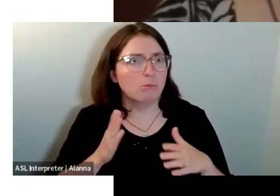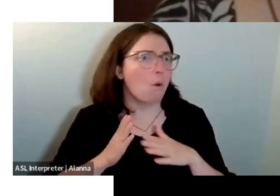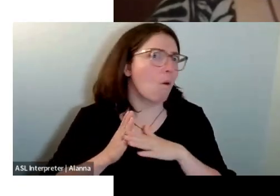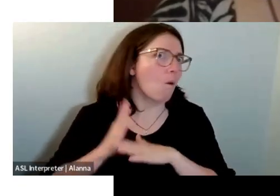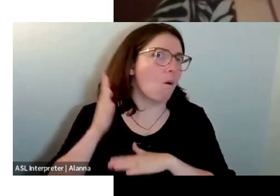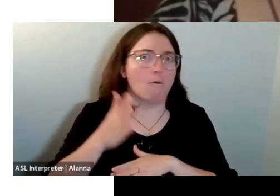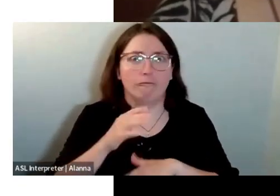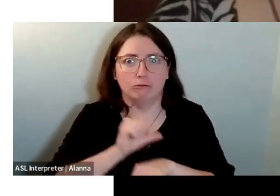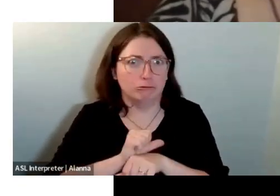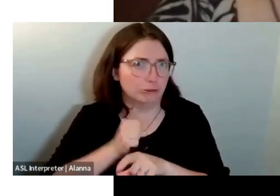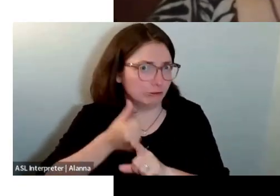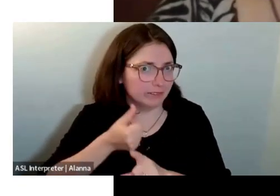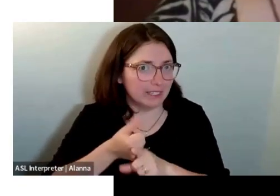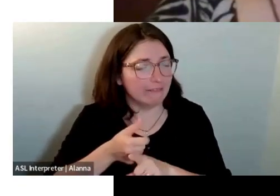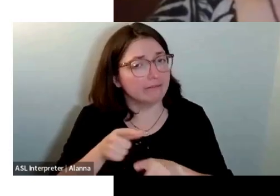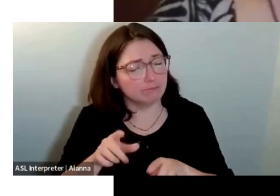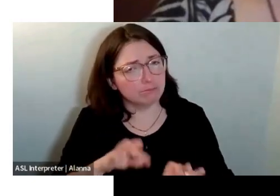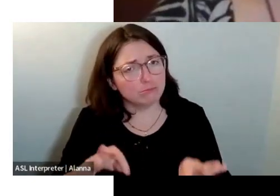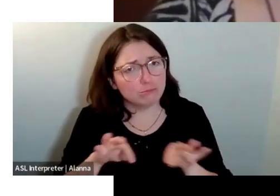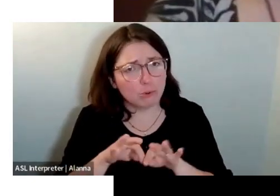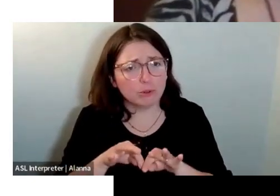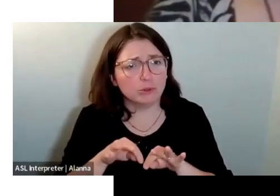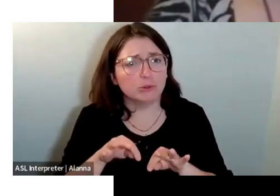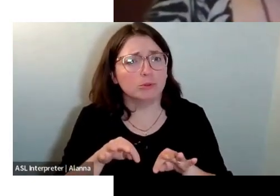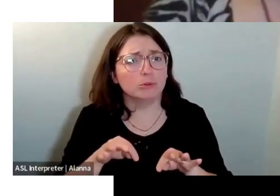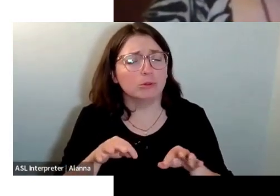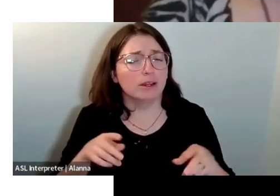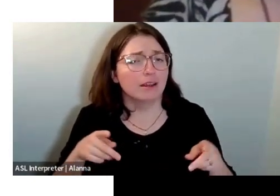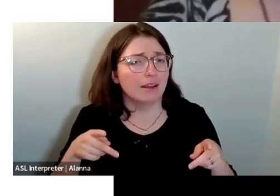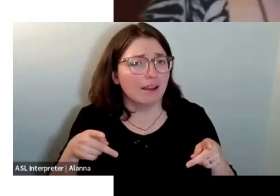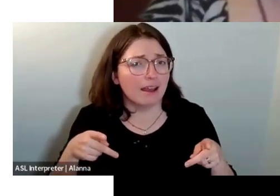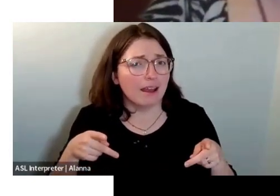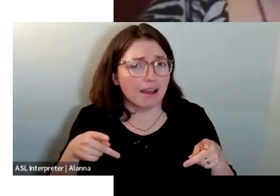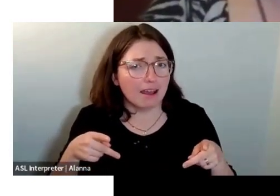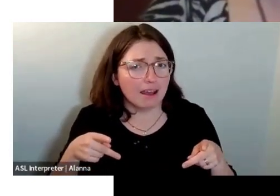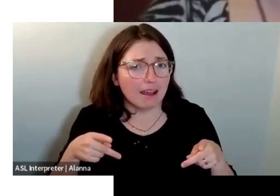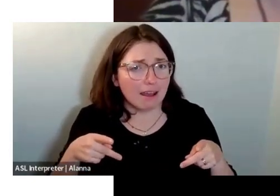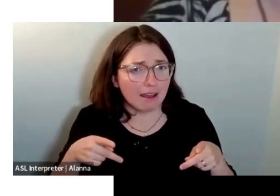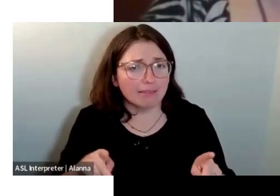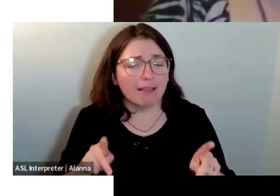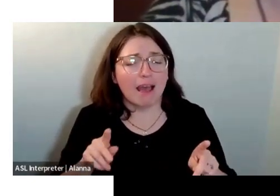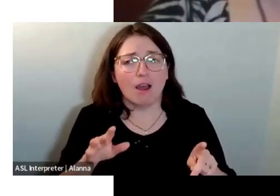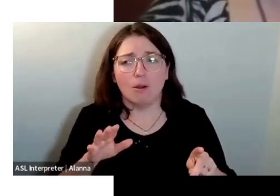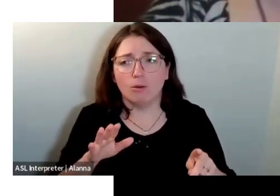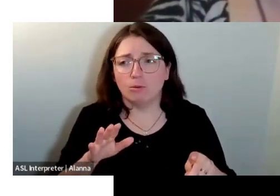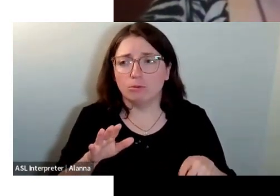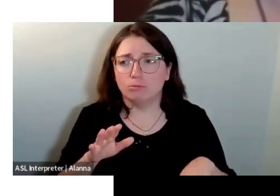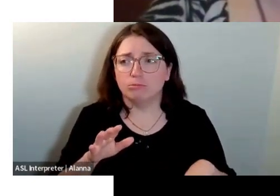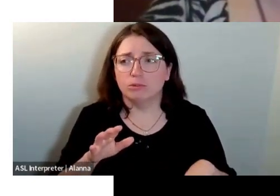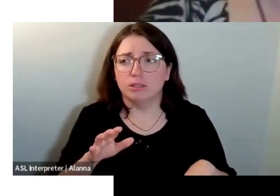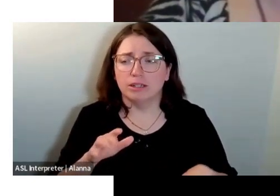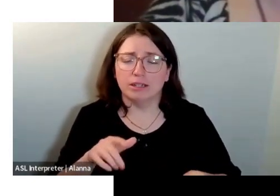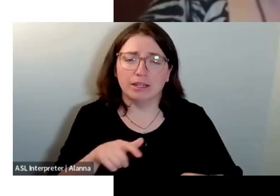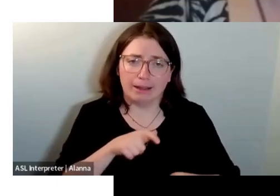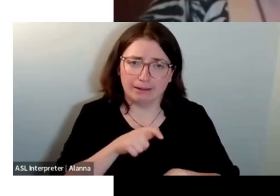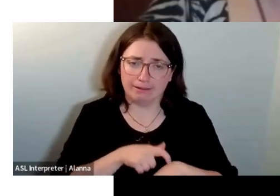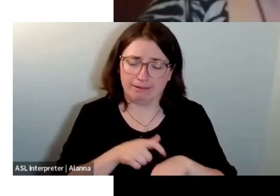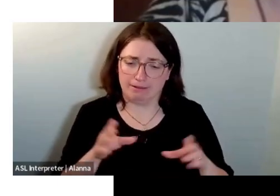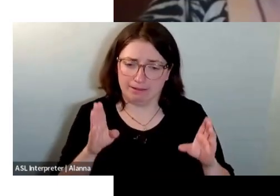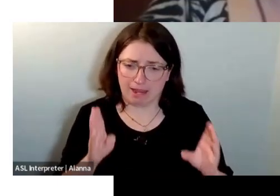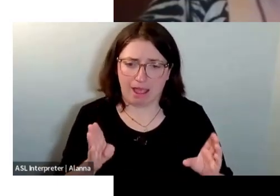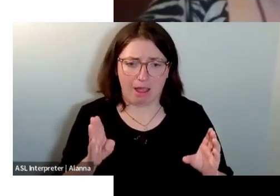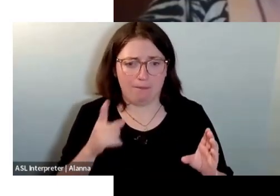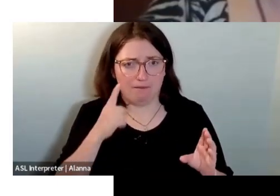Letting yourself have a window of time and activity that and play that feels